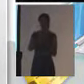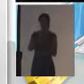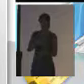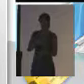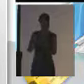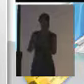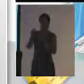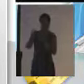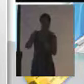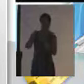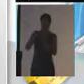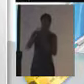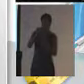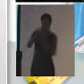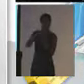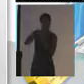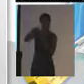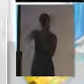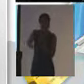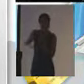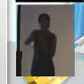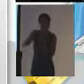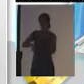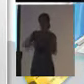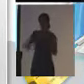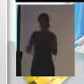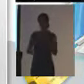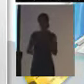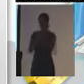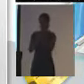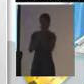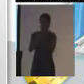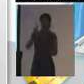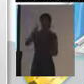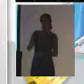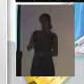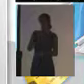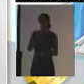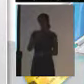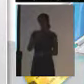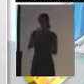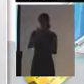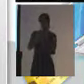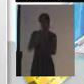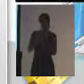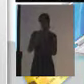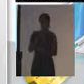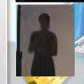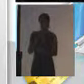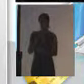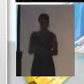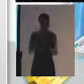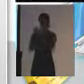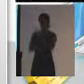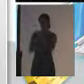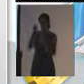has walked. If you fell on the third step, etc., you have to take into account whether it fell forwards,